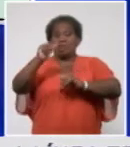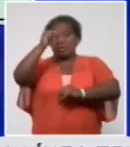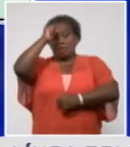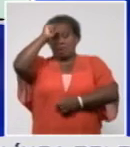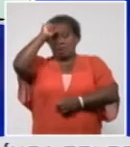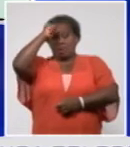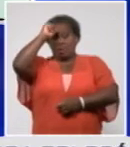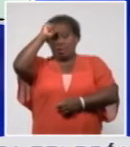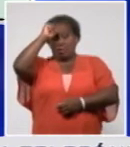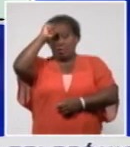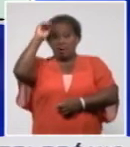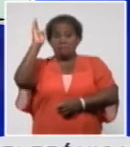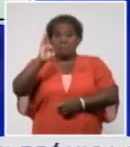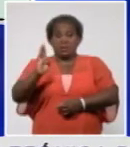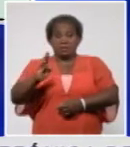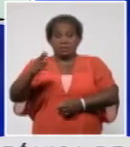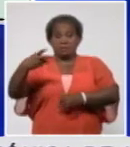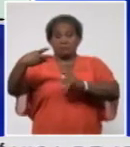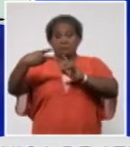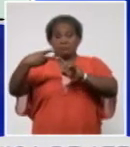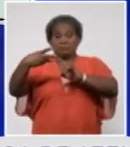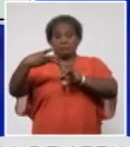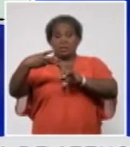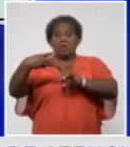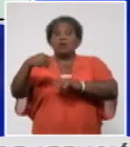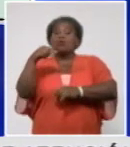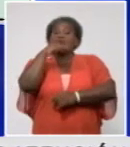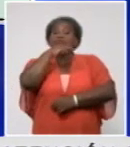United States, with